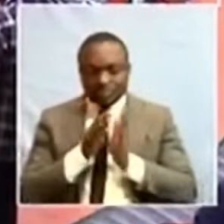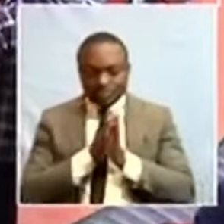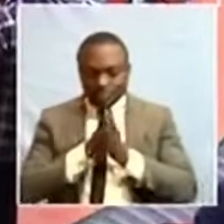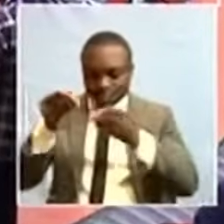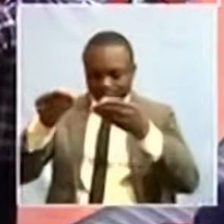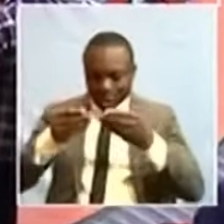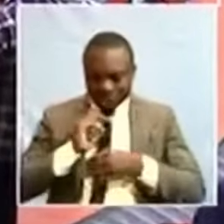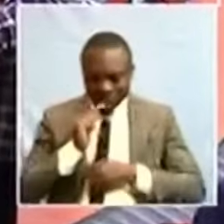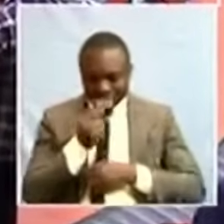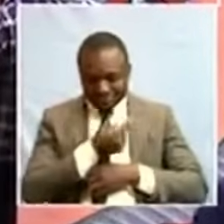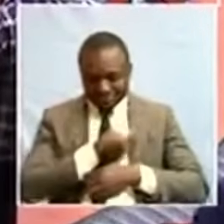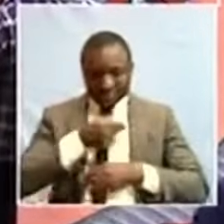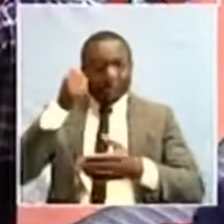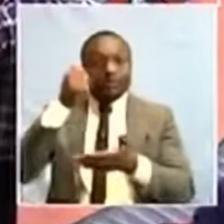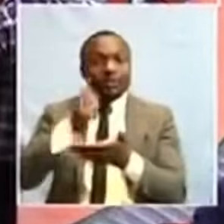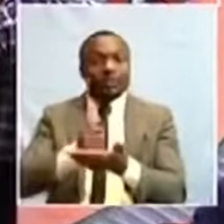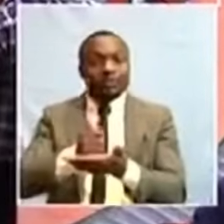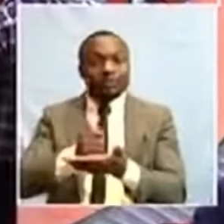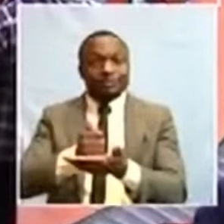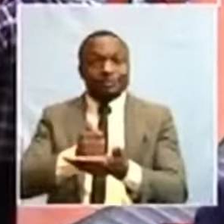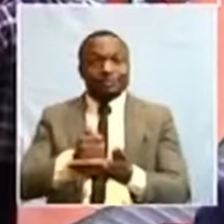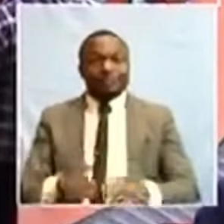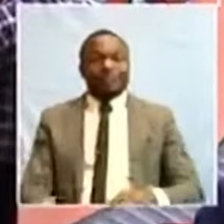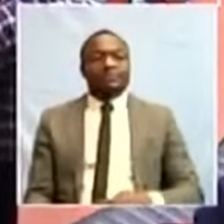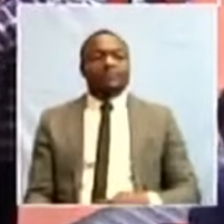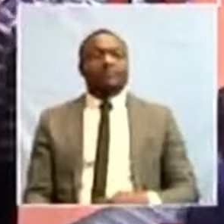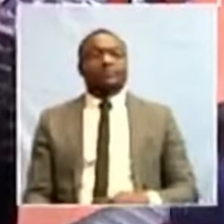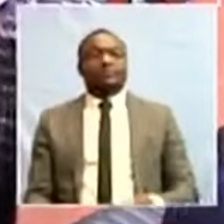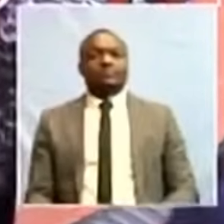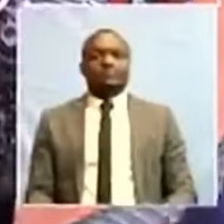interests you are committed to our church. Amen.